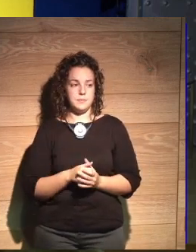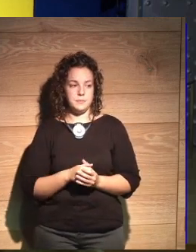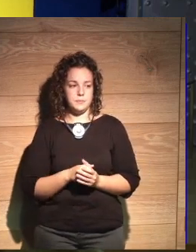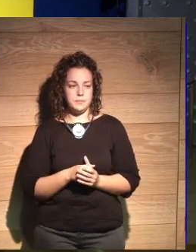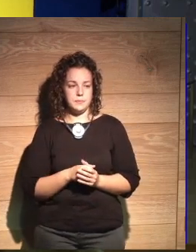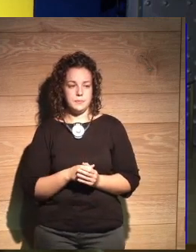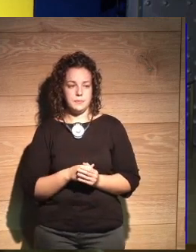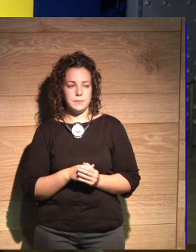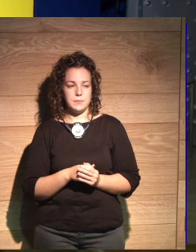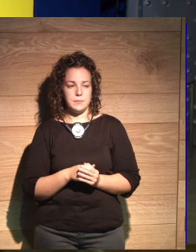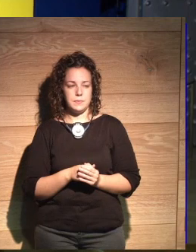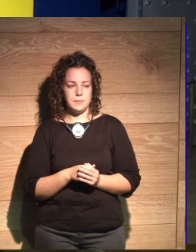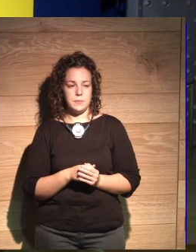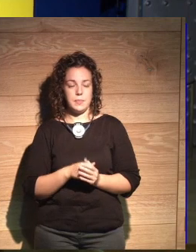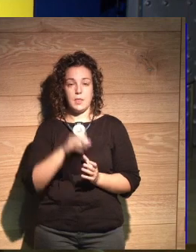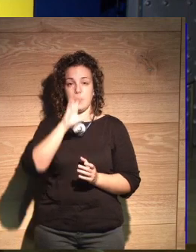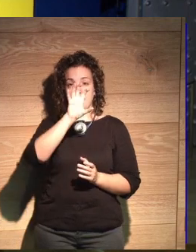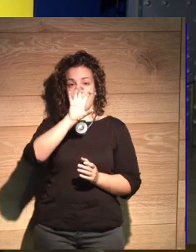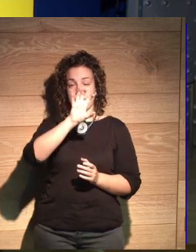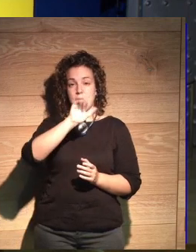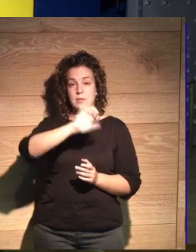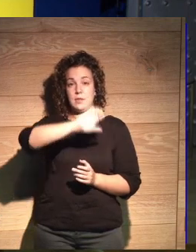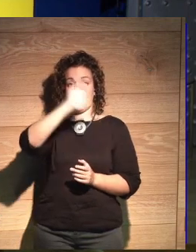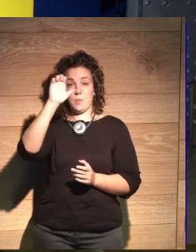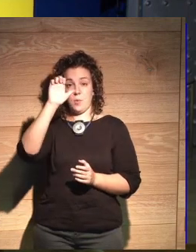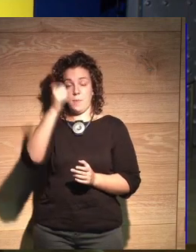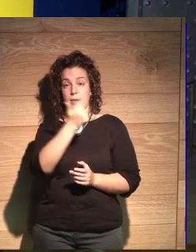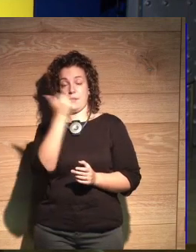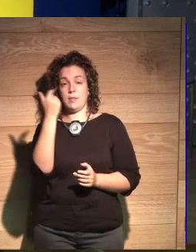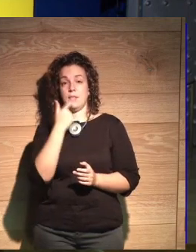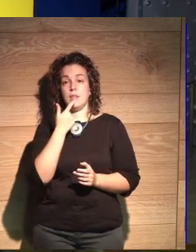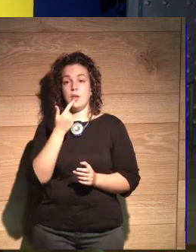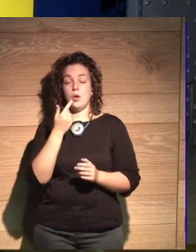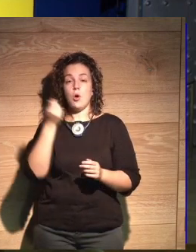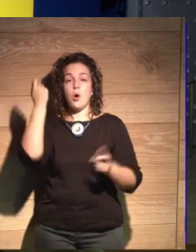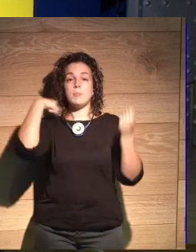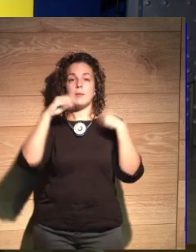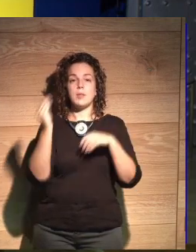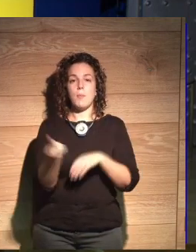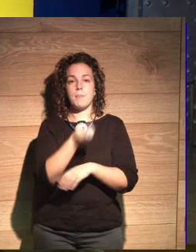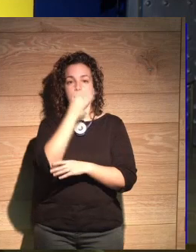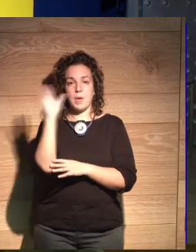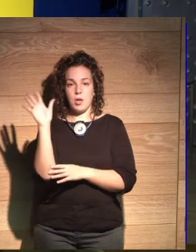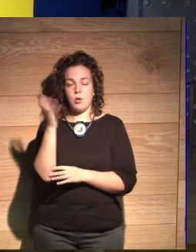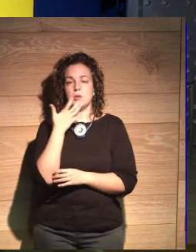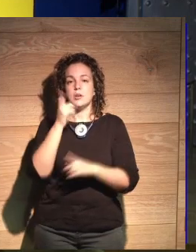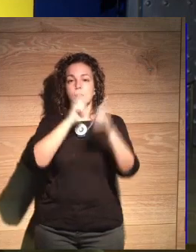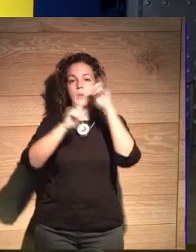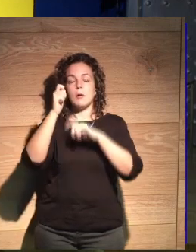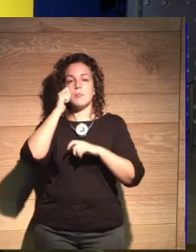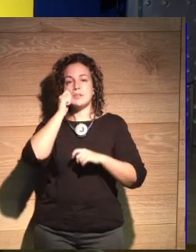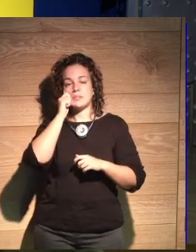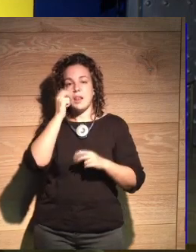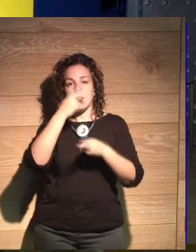than the United States at problems of national health systems or voter registrations. But